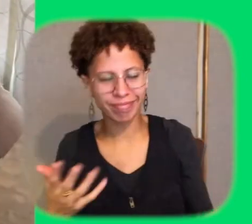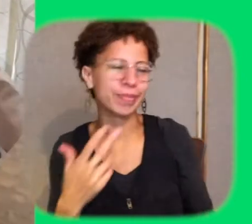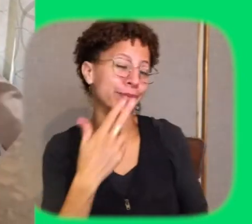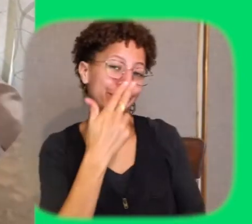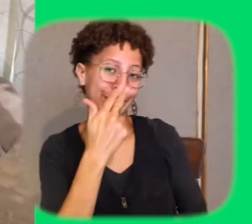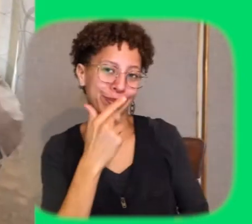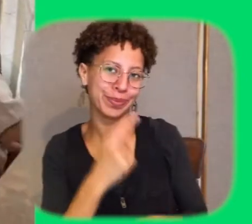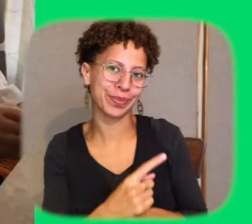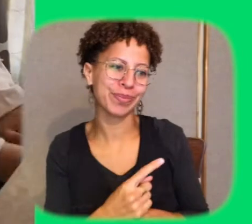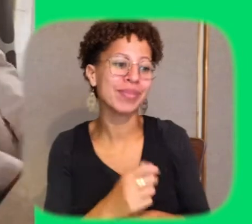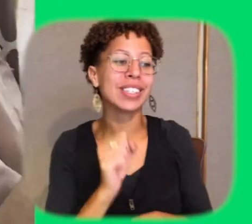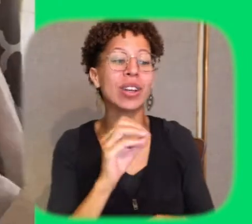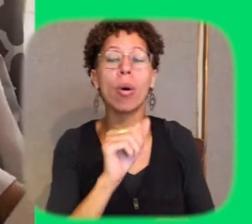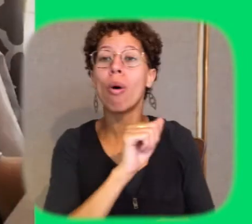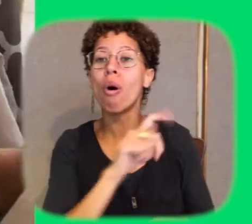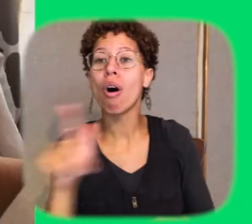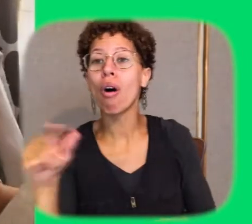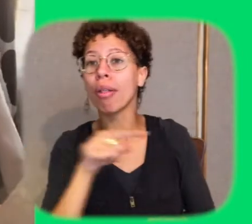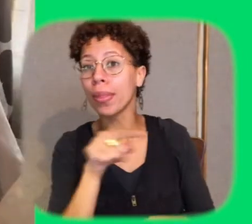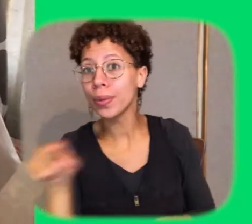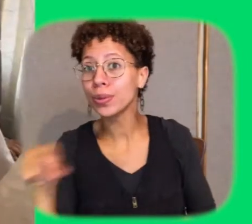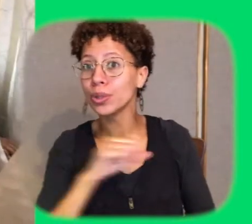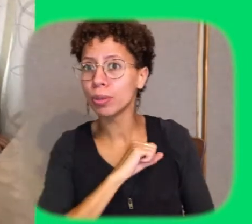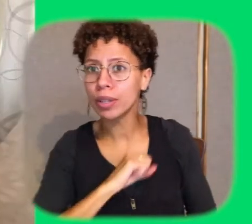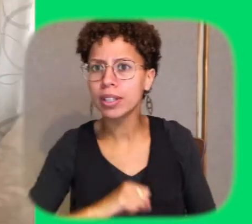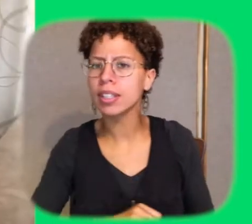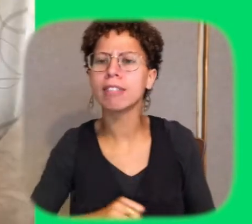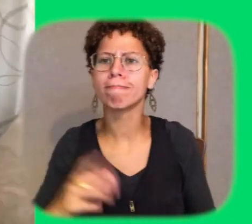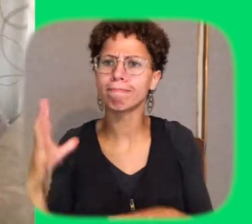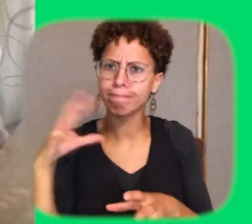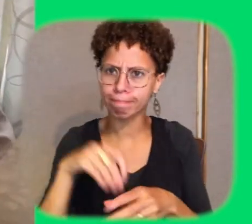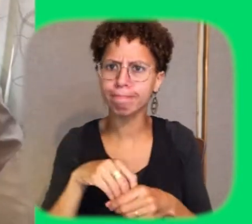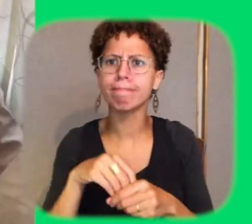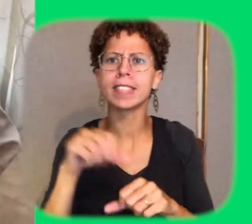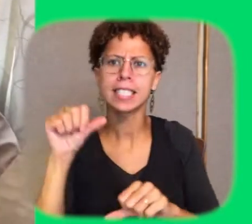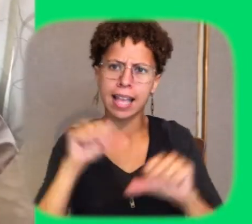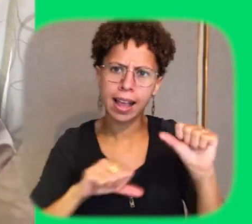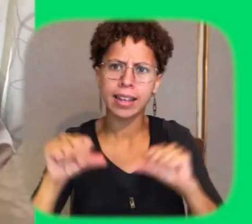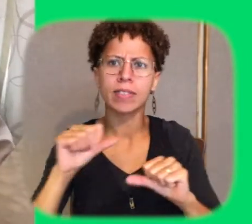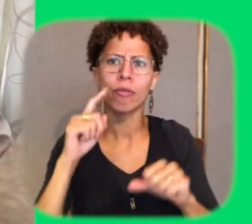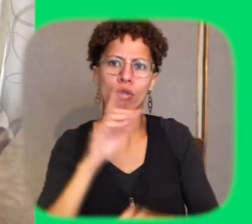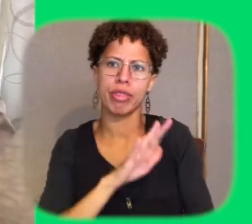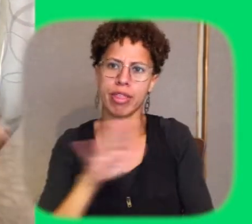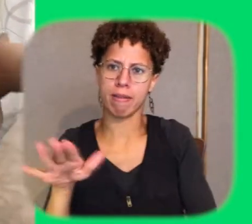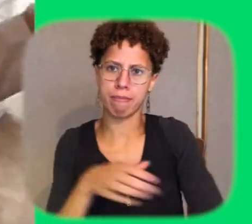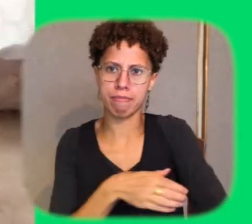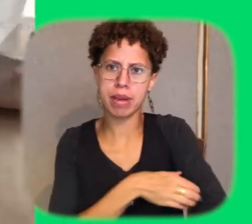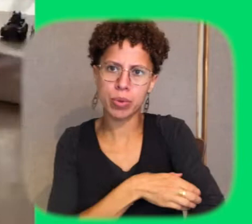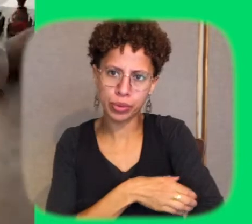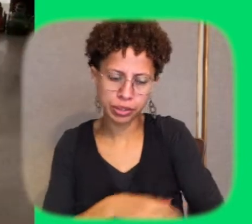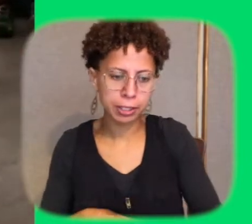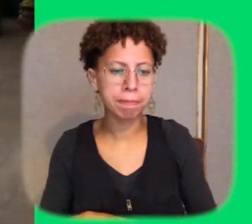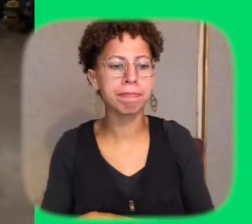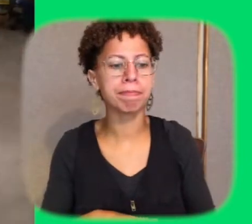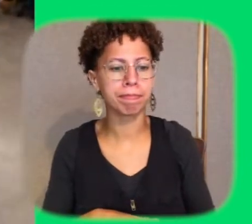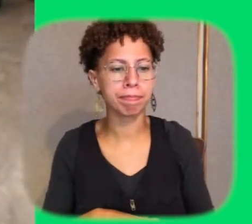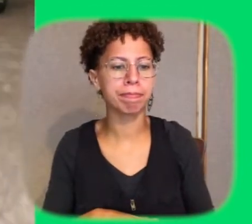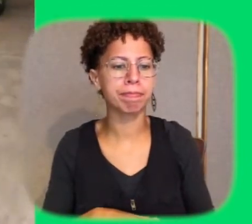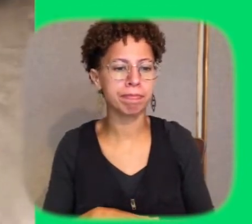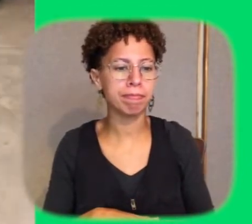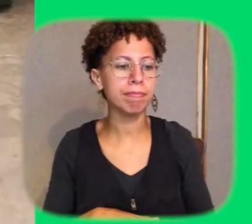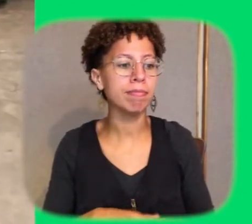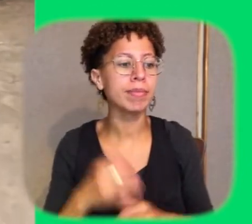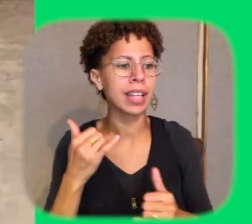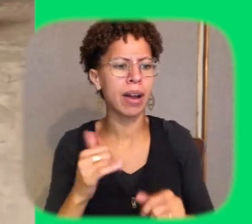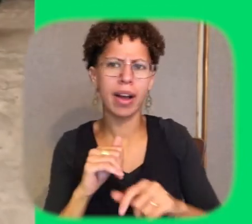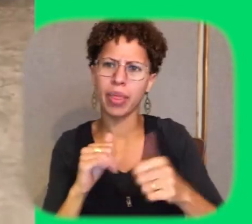use science in some way for their powers. Now, you've got some other cool ones over here as well. Can you show me what you brought